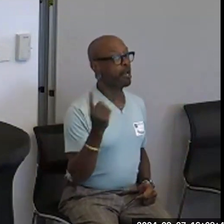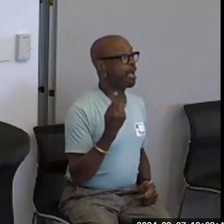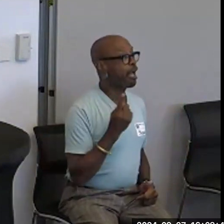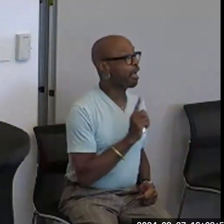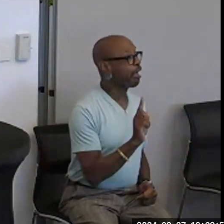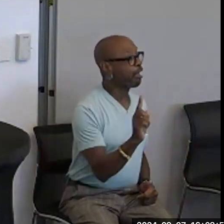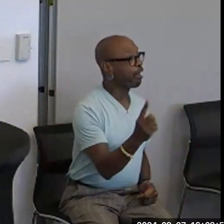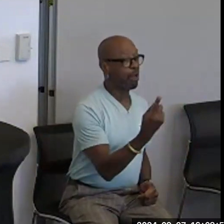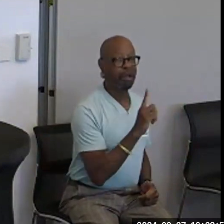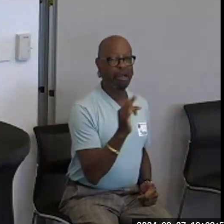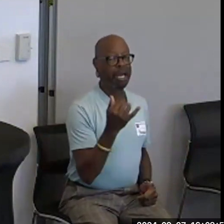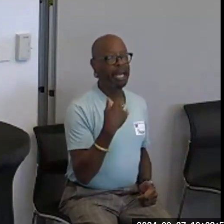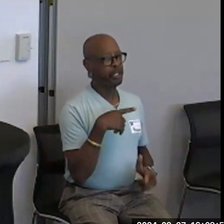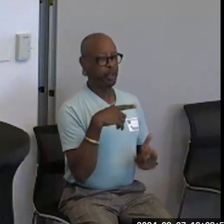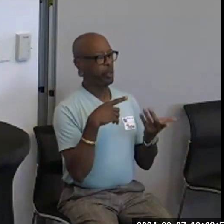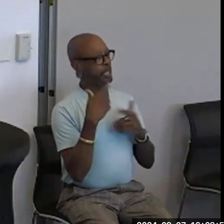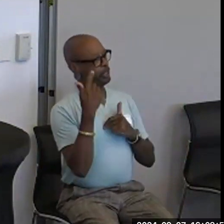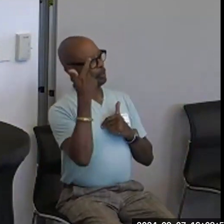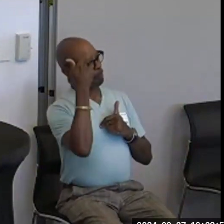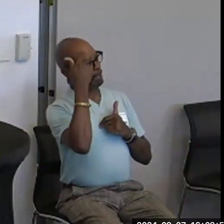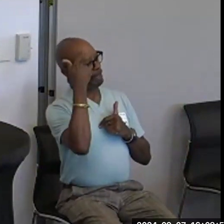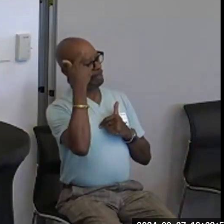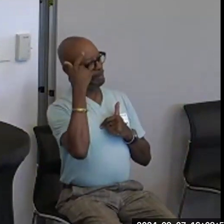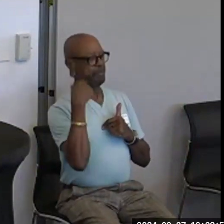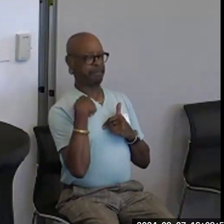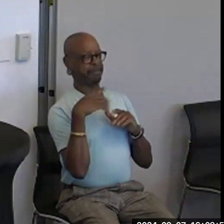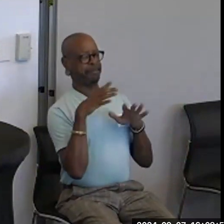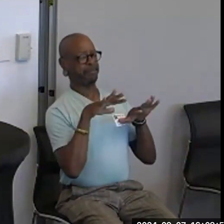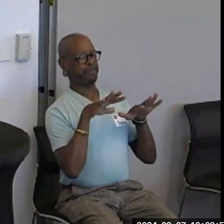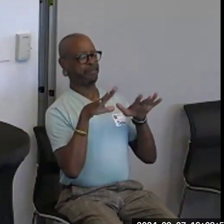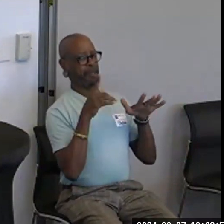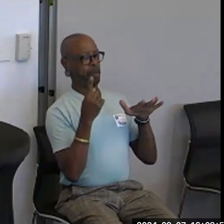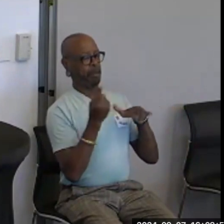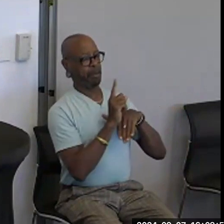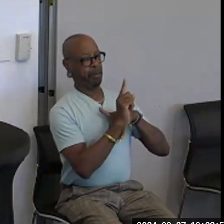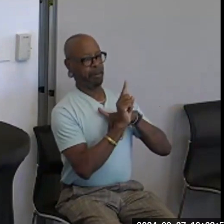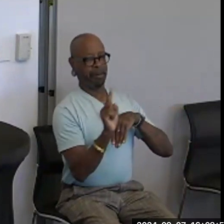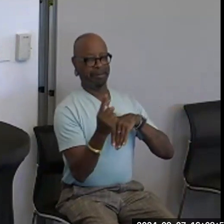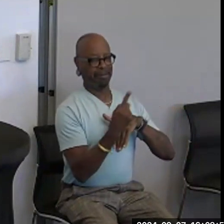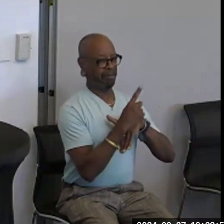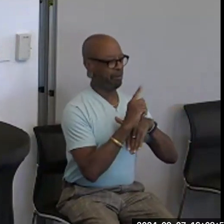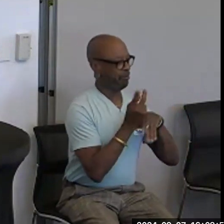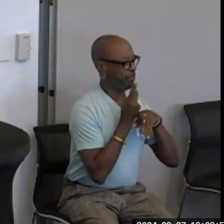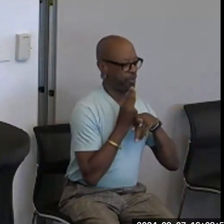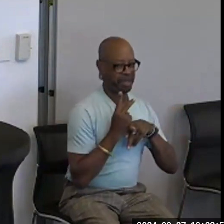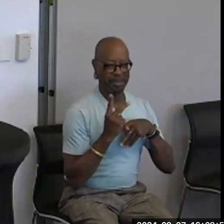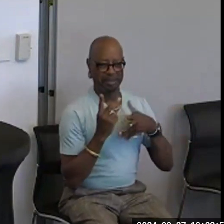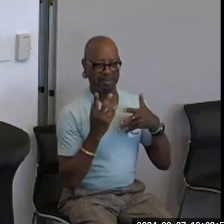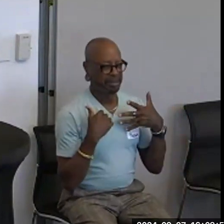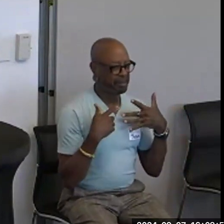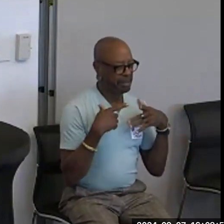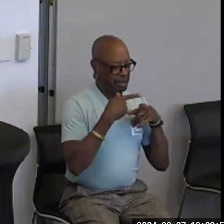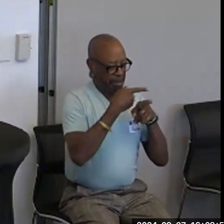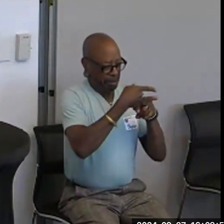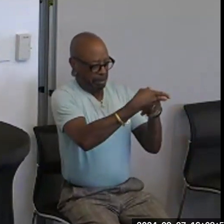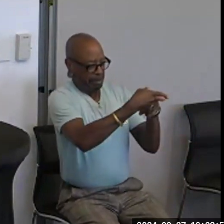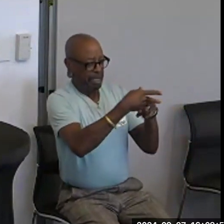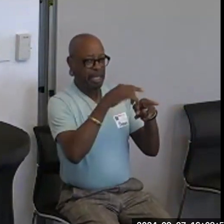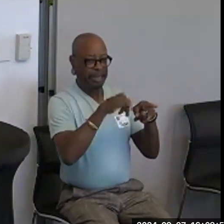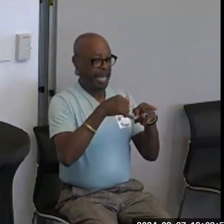of drawing a map in your head, or you learn to anyway, of what's an intersection shaped